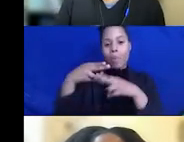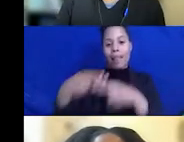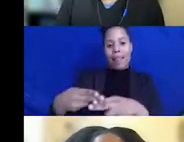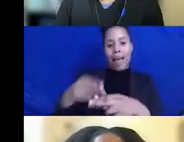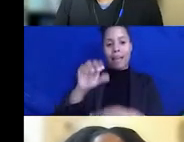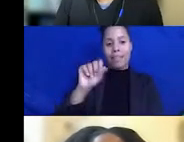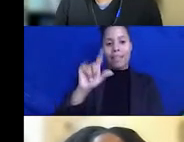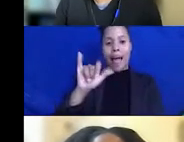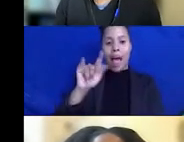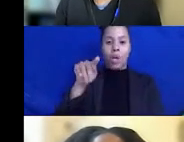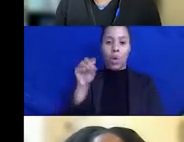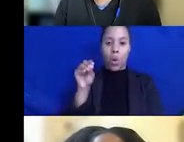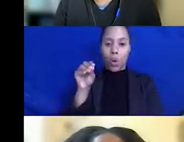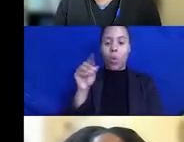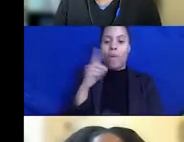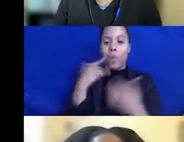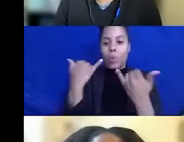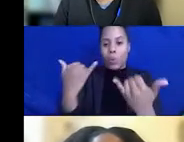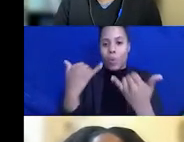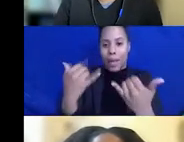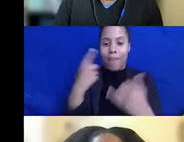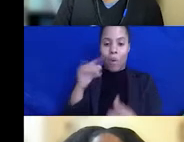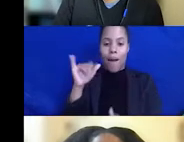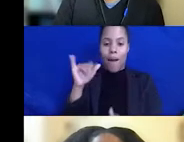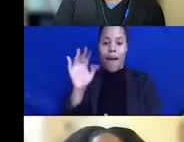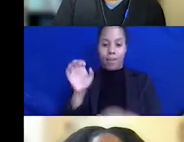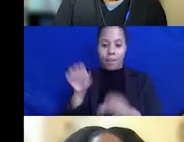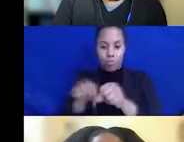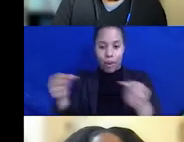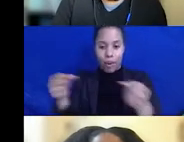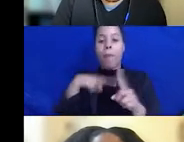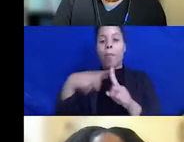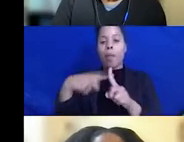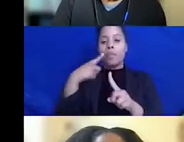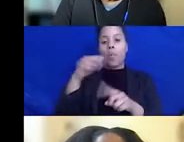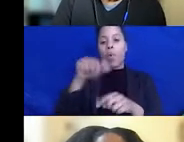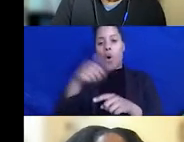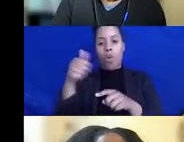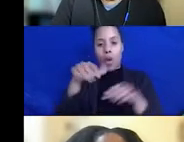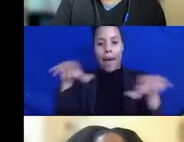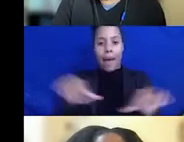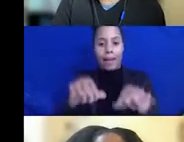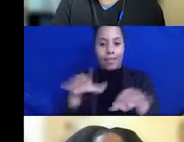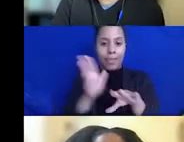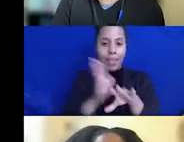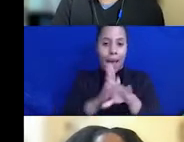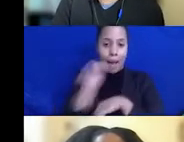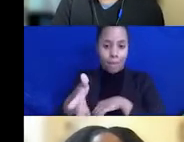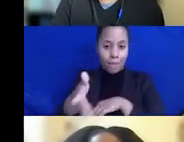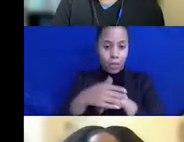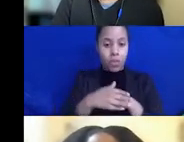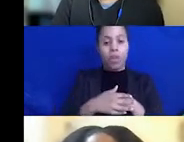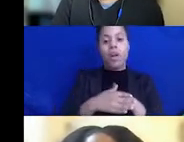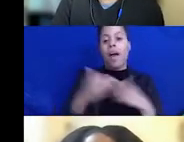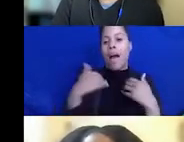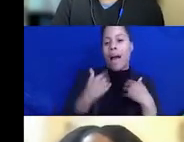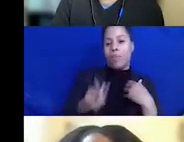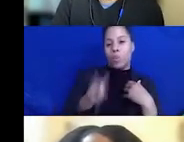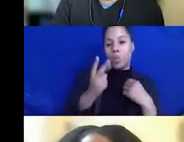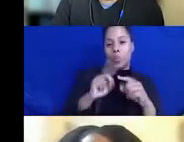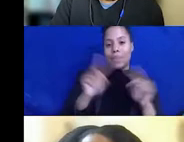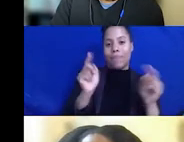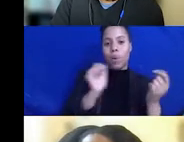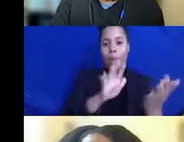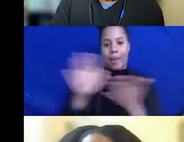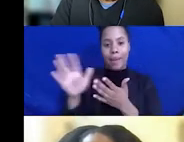for our icebreaker and for another activity after that. And there are two ways to participate